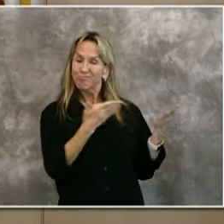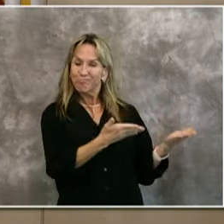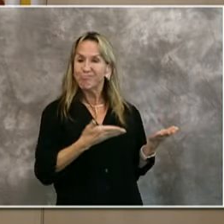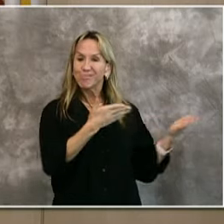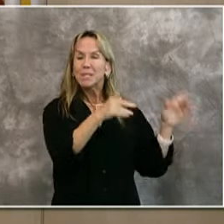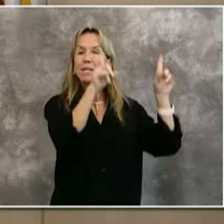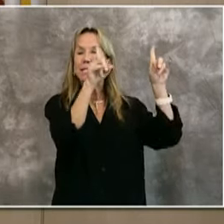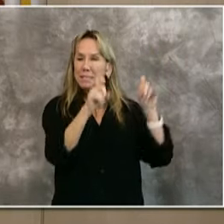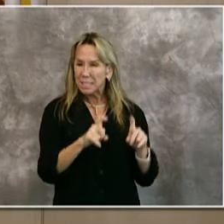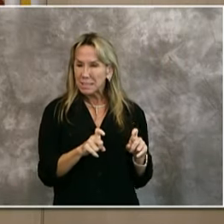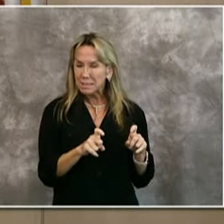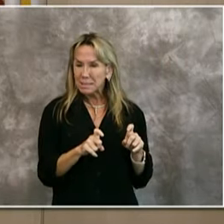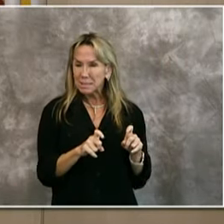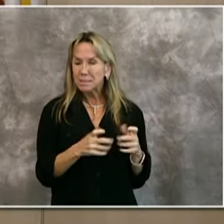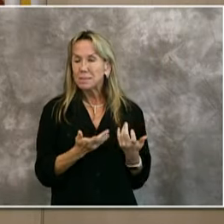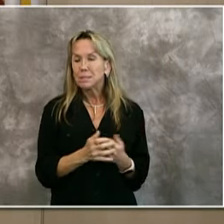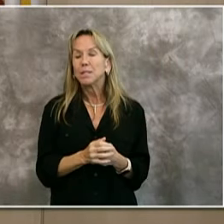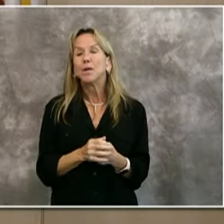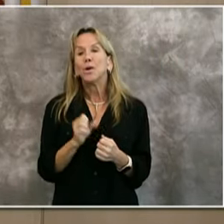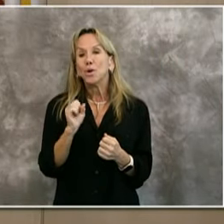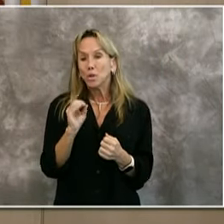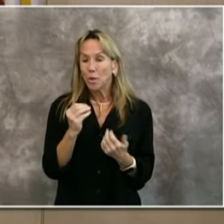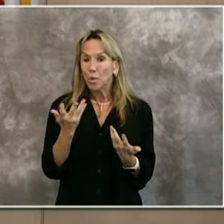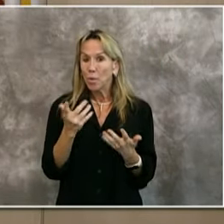certain about the testing